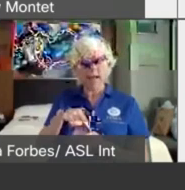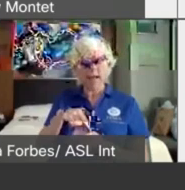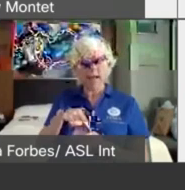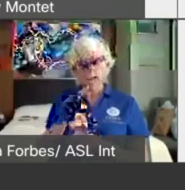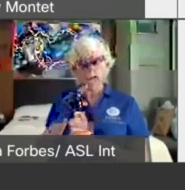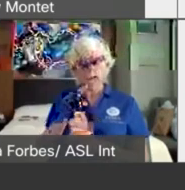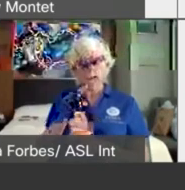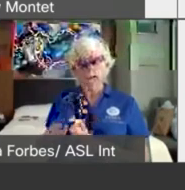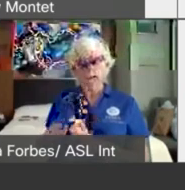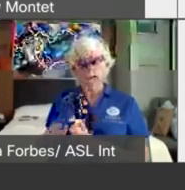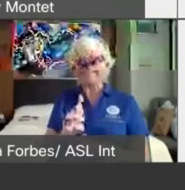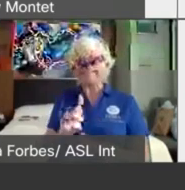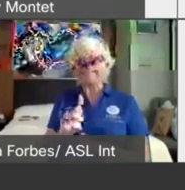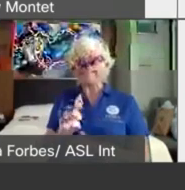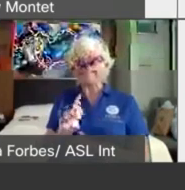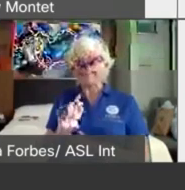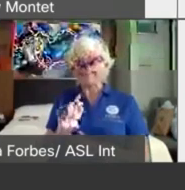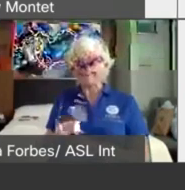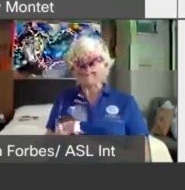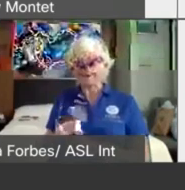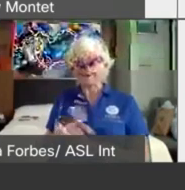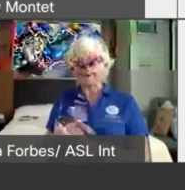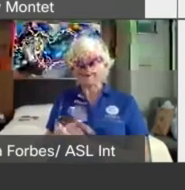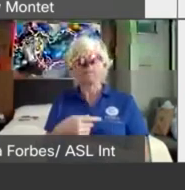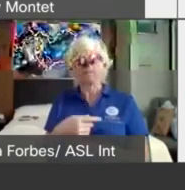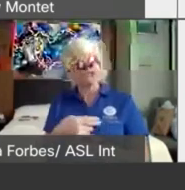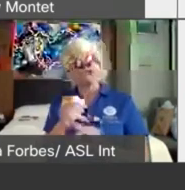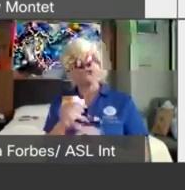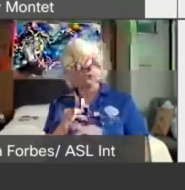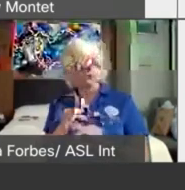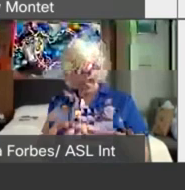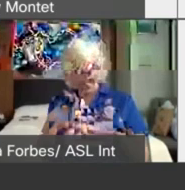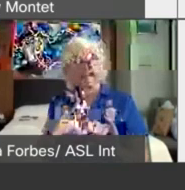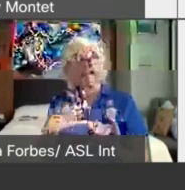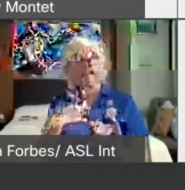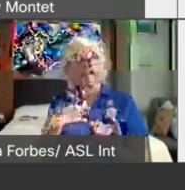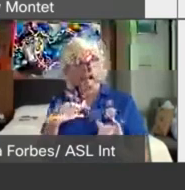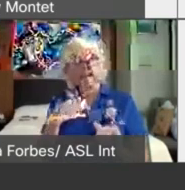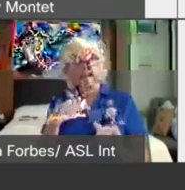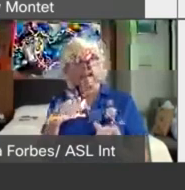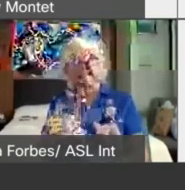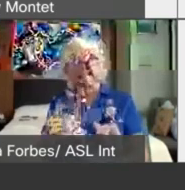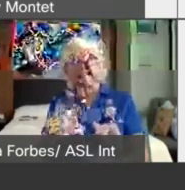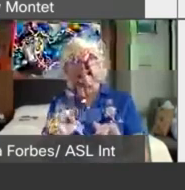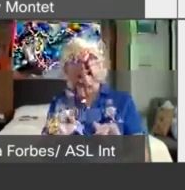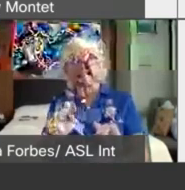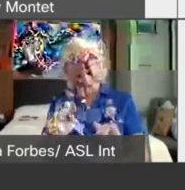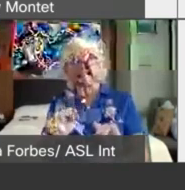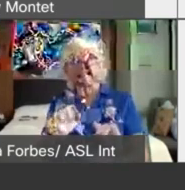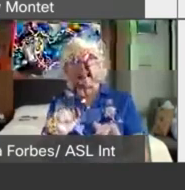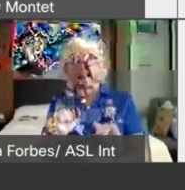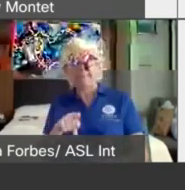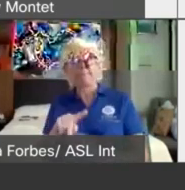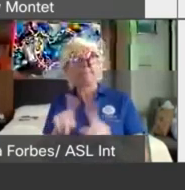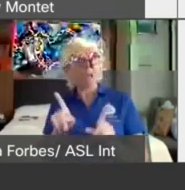If you have a pending SNAP application, you can still apply for DSNAP. However, if you're approved for SNAP prior to